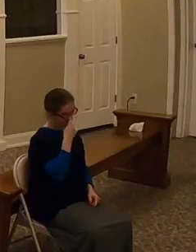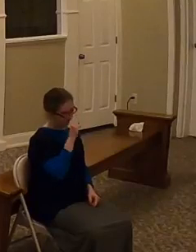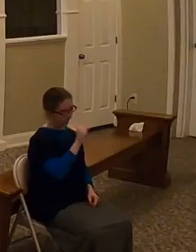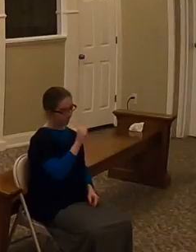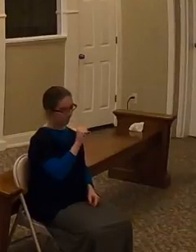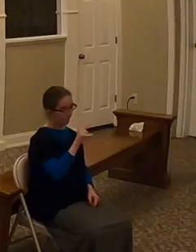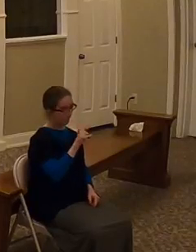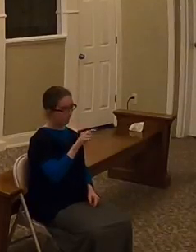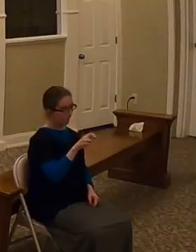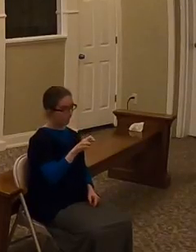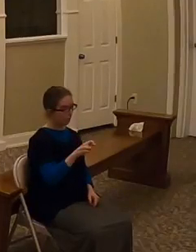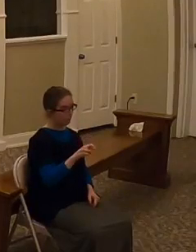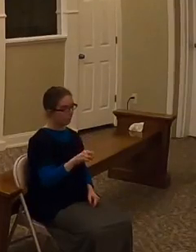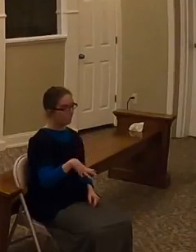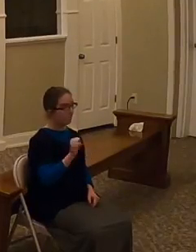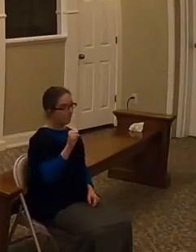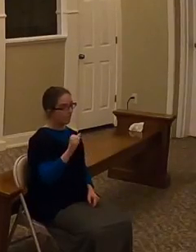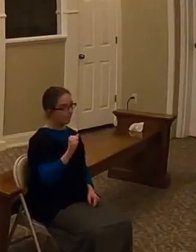sailors sail.